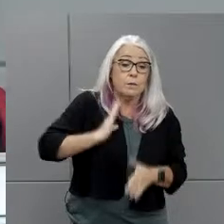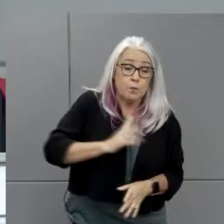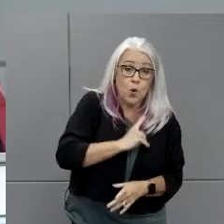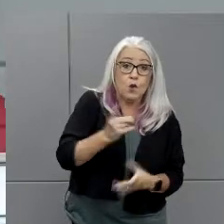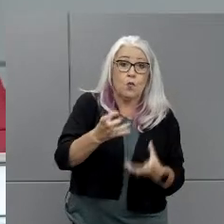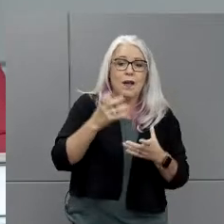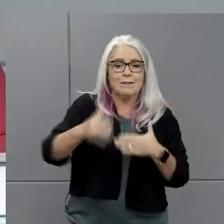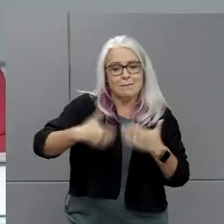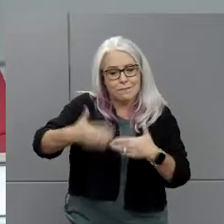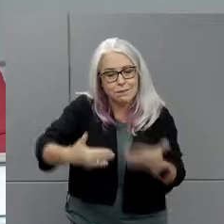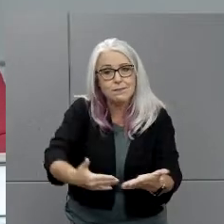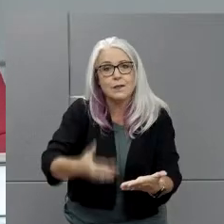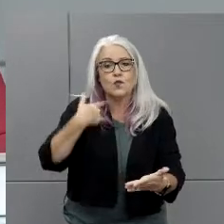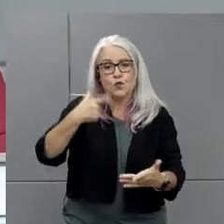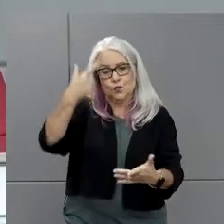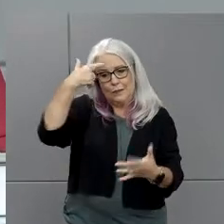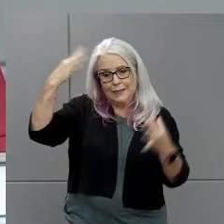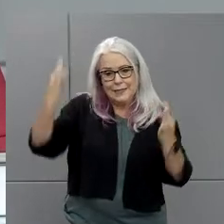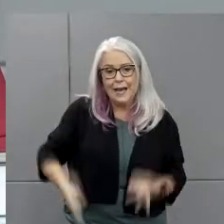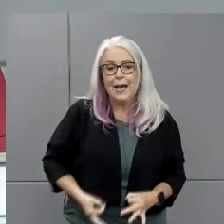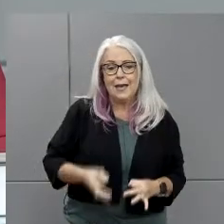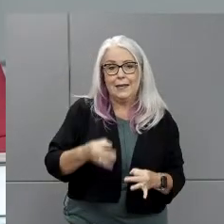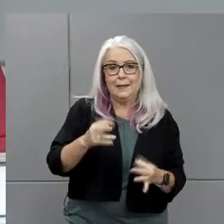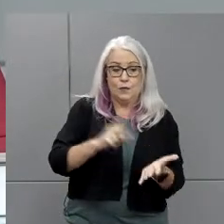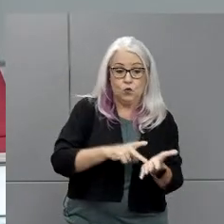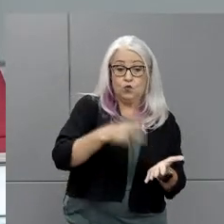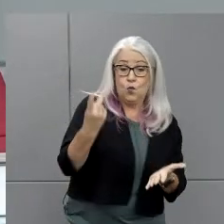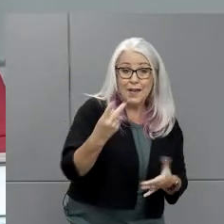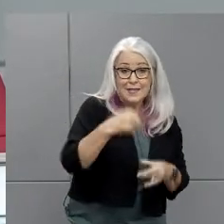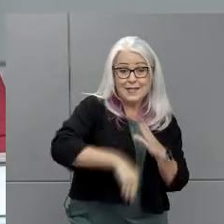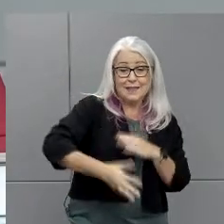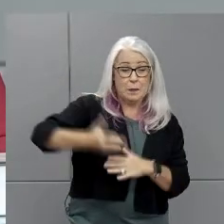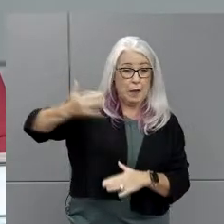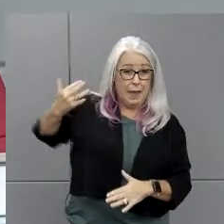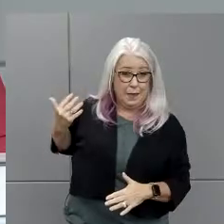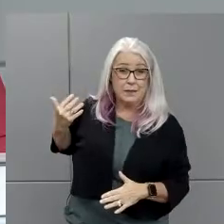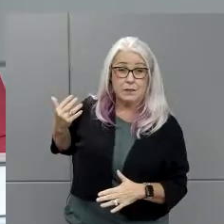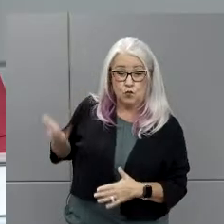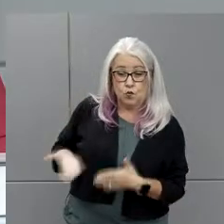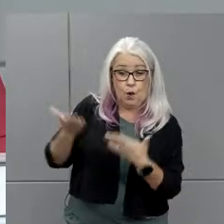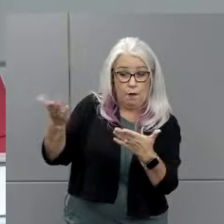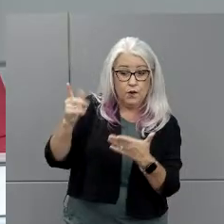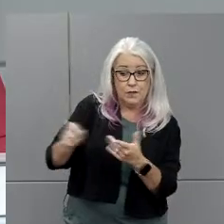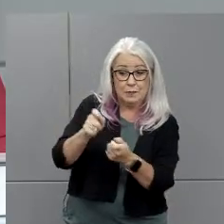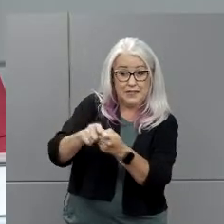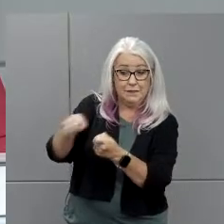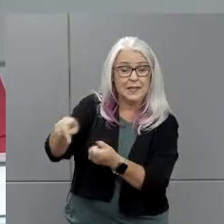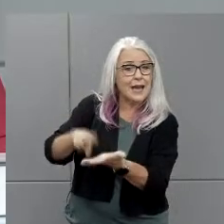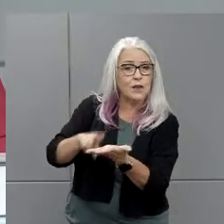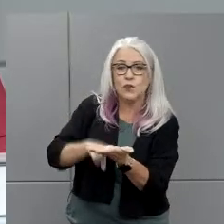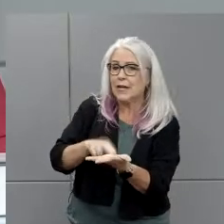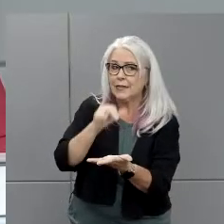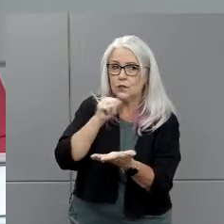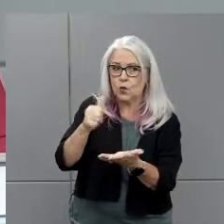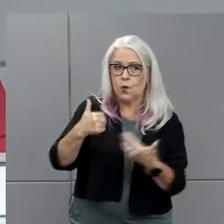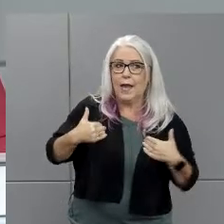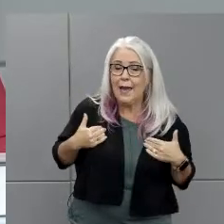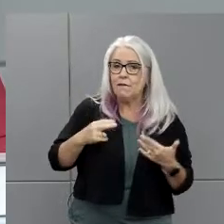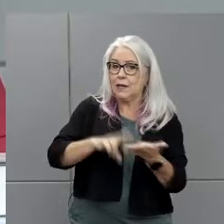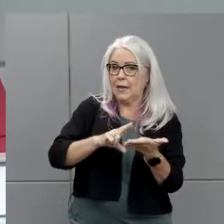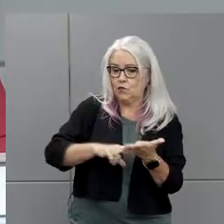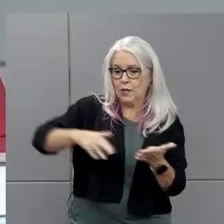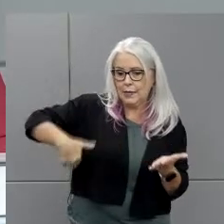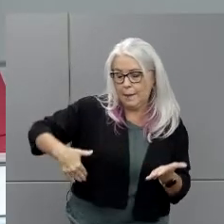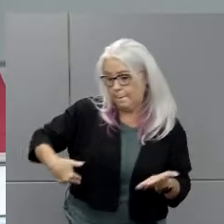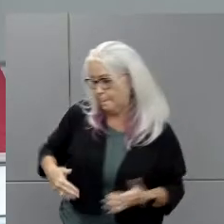to ratify the decision it made twice in the past to offer a contract. That's what my motion is.